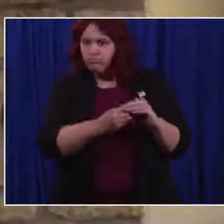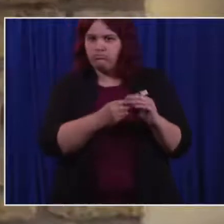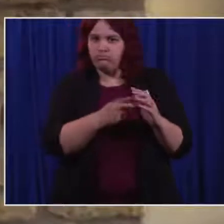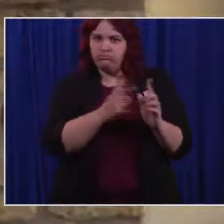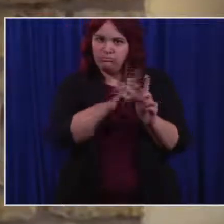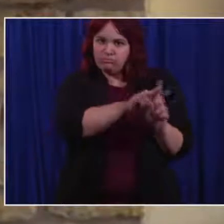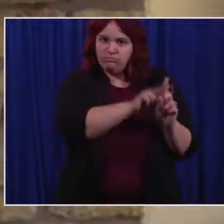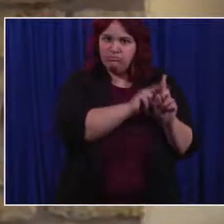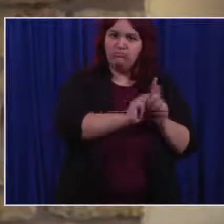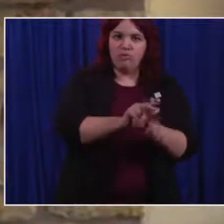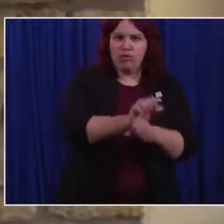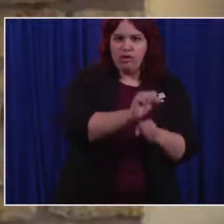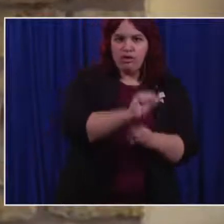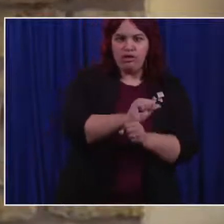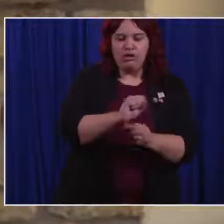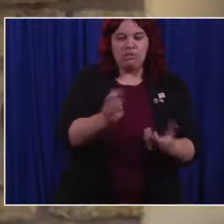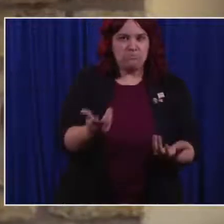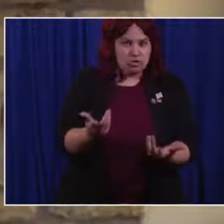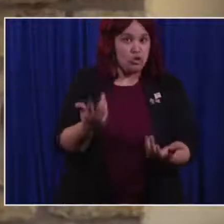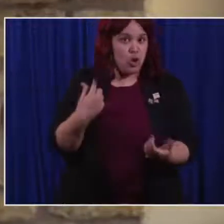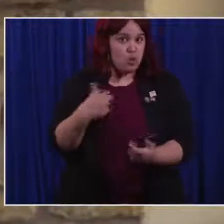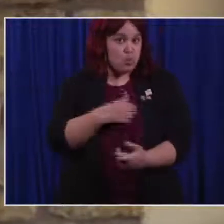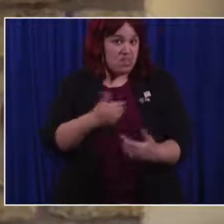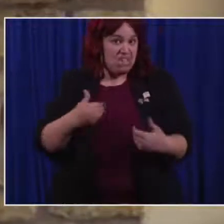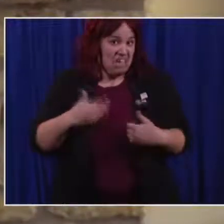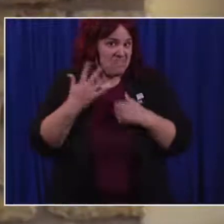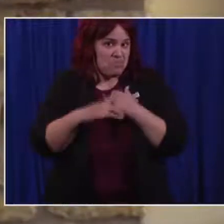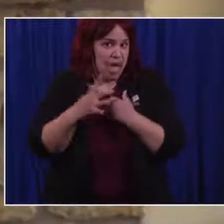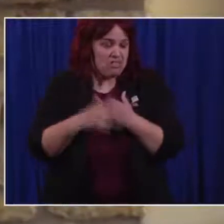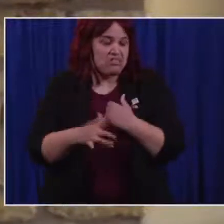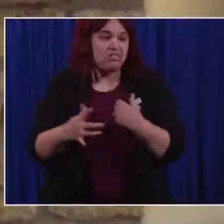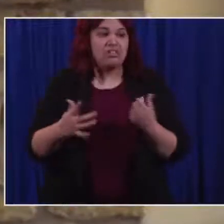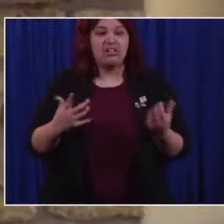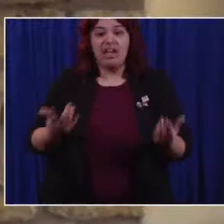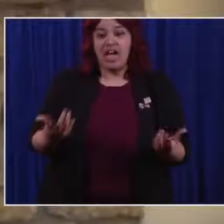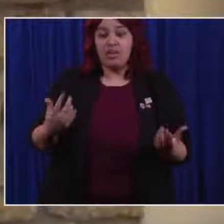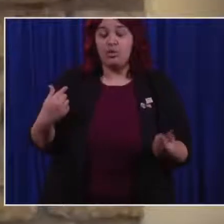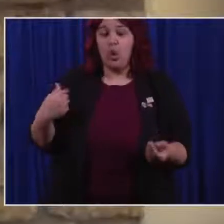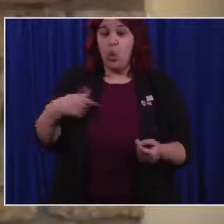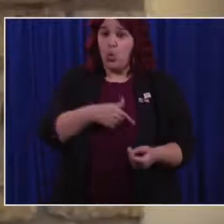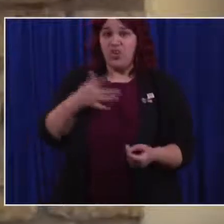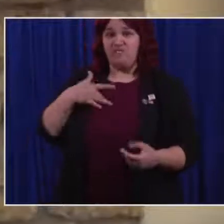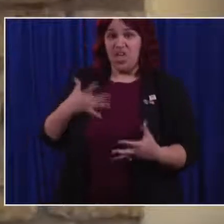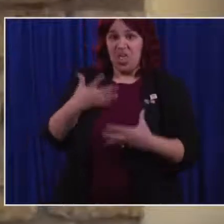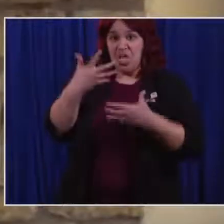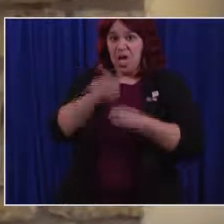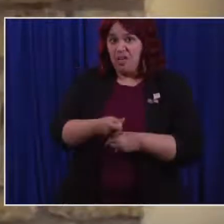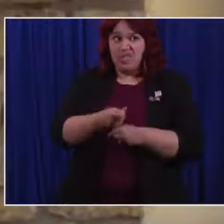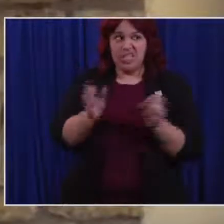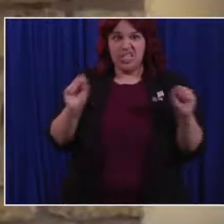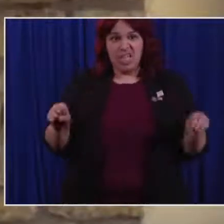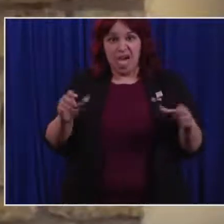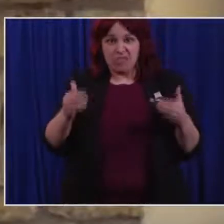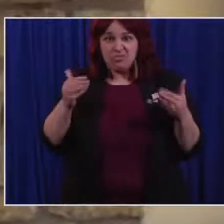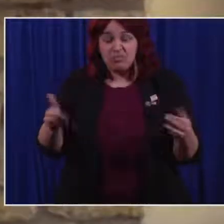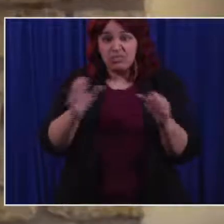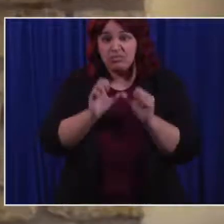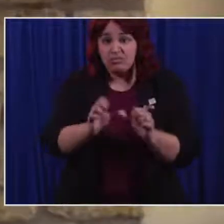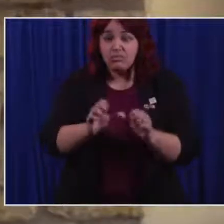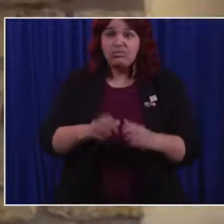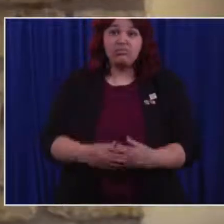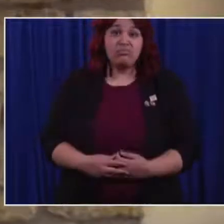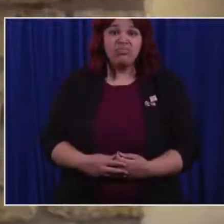have capacity here. We think we're ready to go. We've got great health workers. We got a